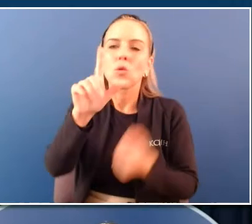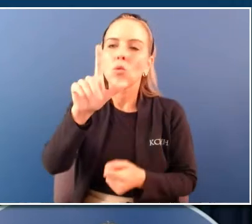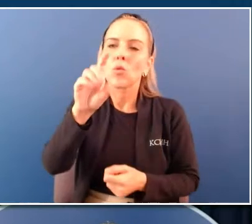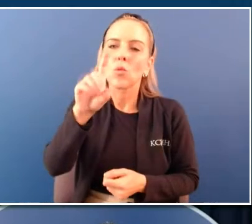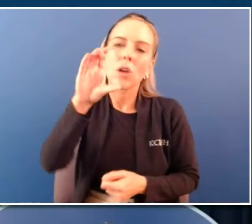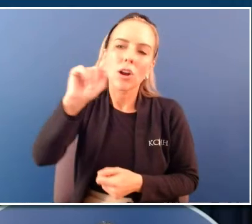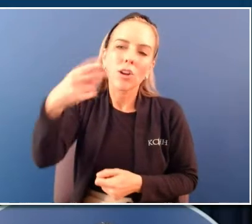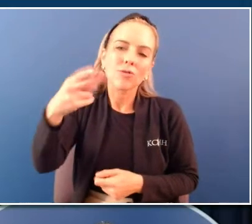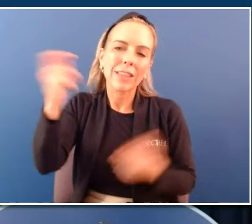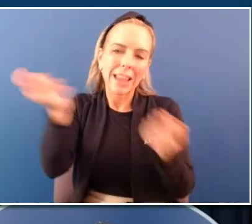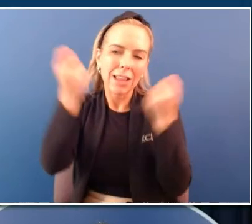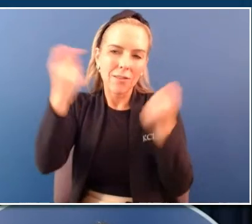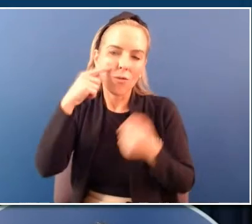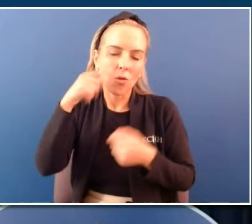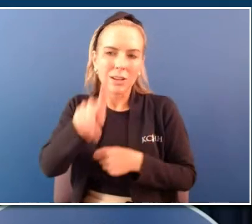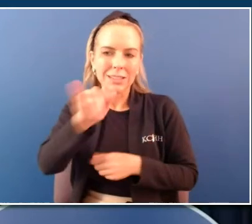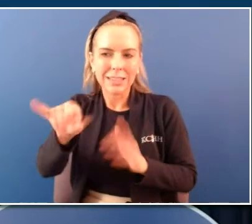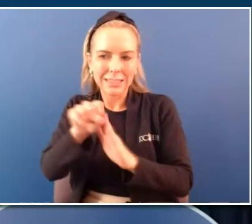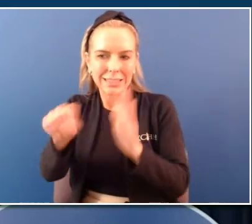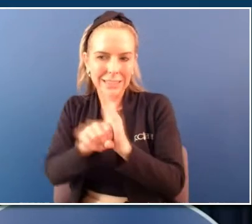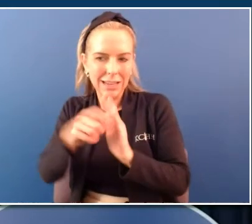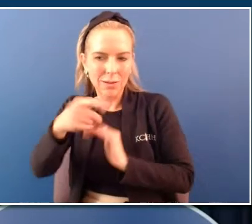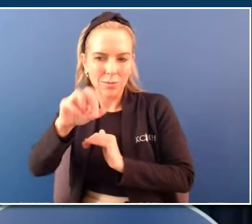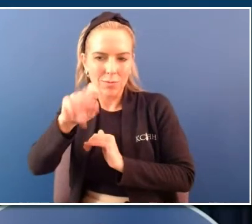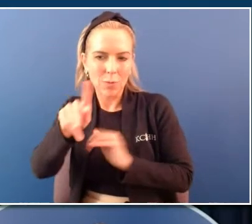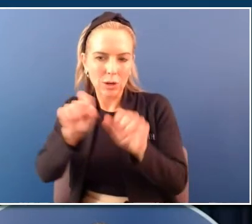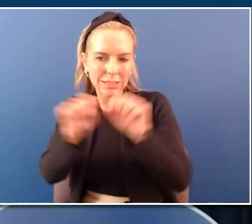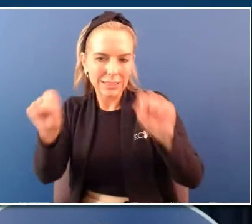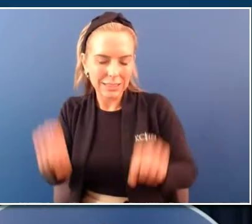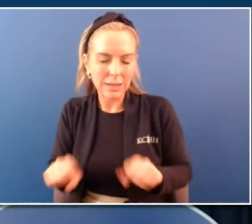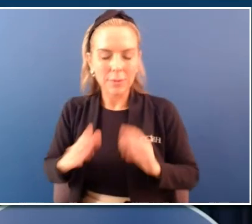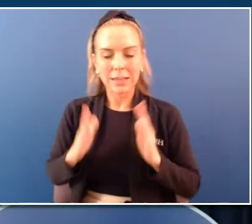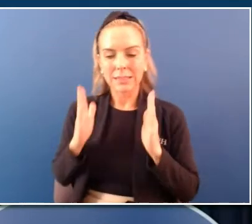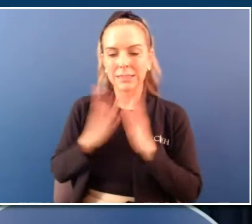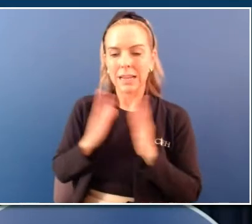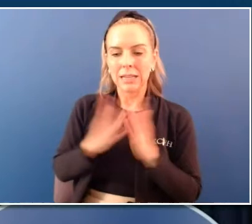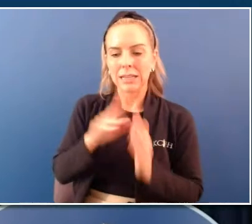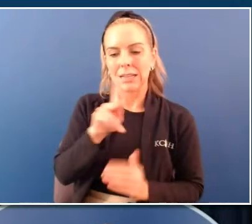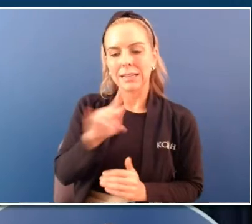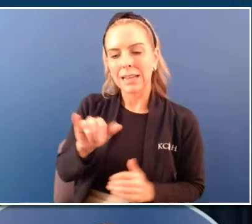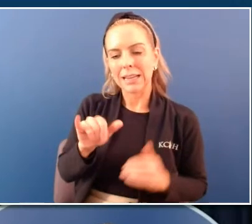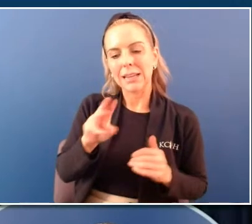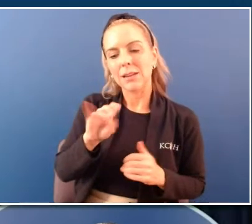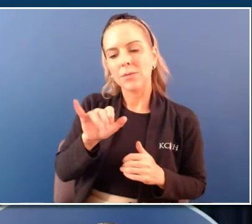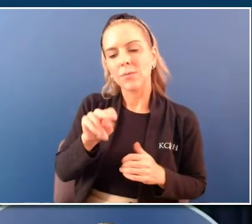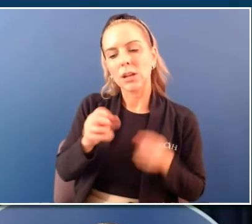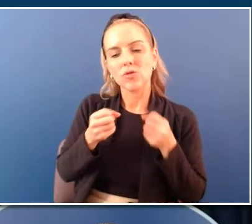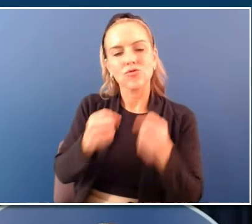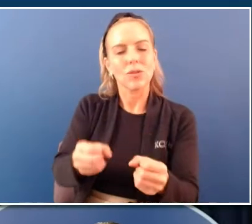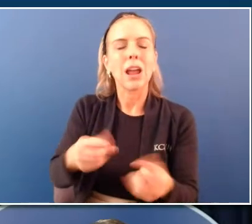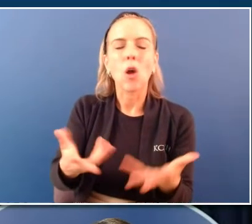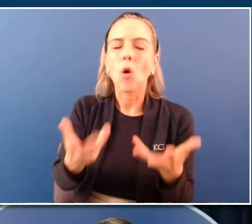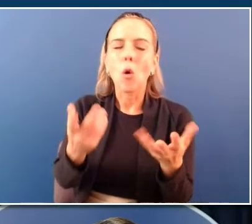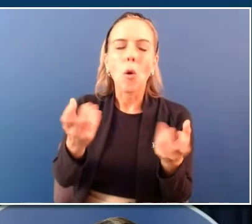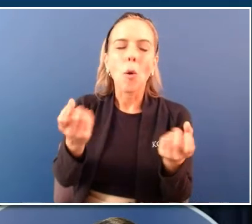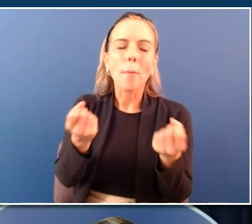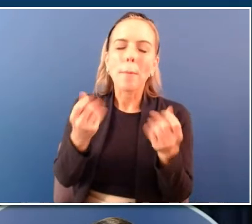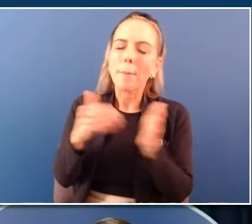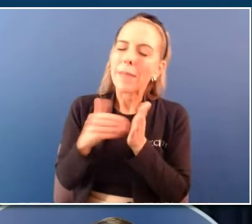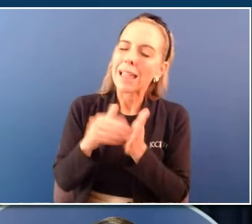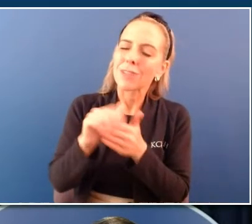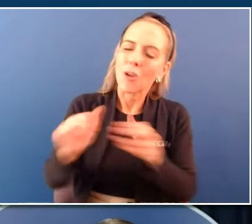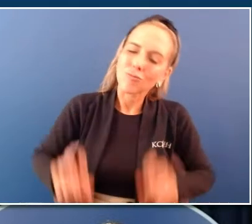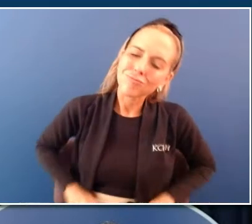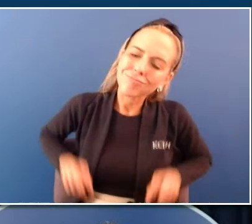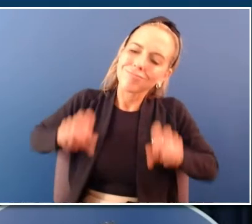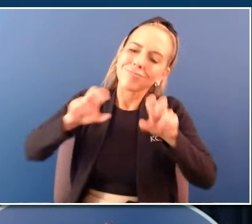of the Kentucky State Park System. Our downtown Kentucky main streets are thriving with millions of dollars that have been invested and new